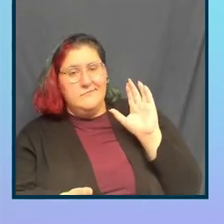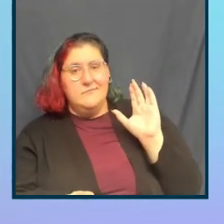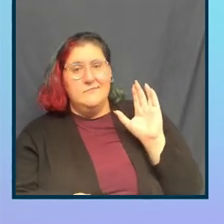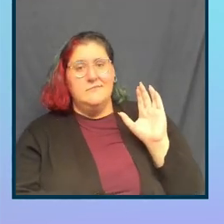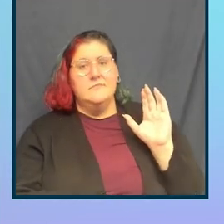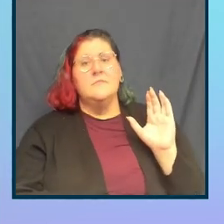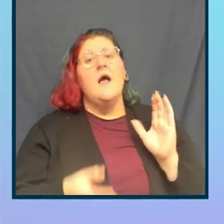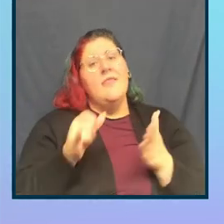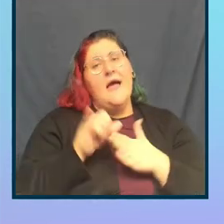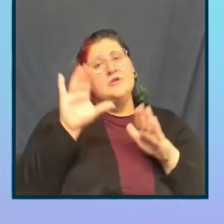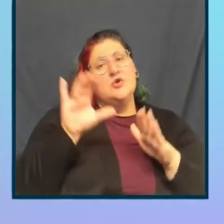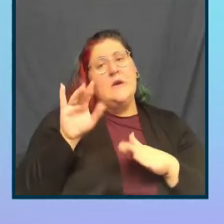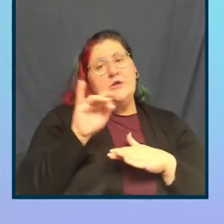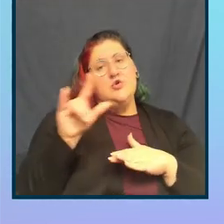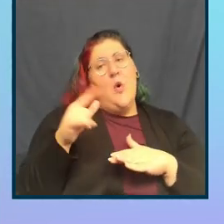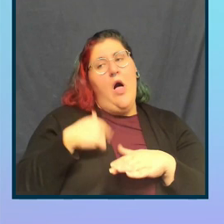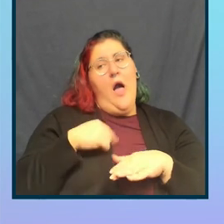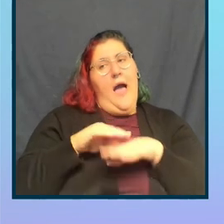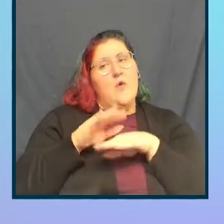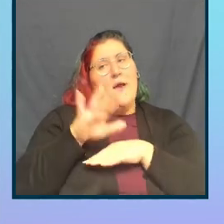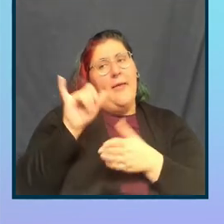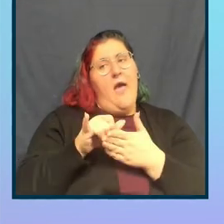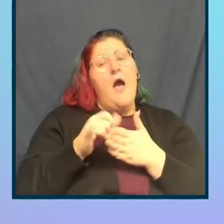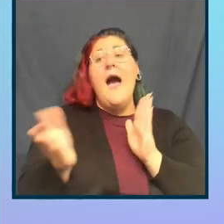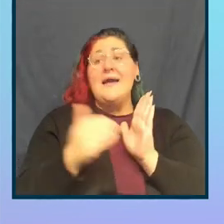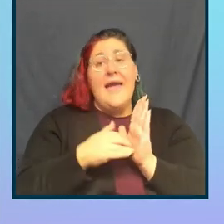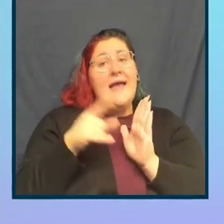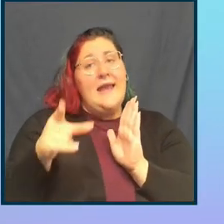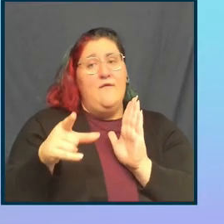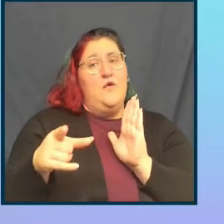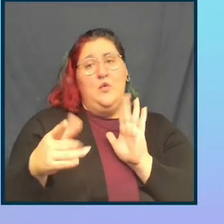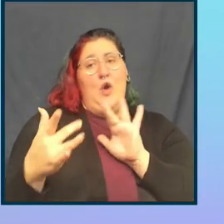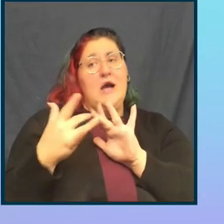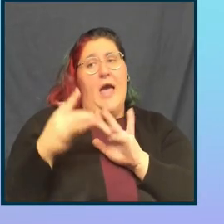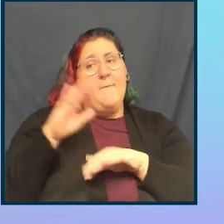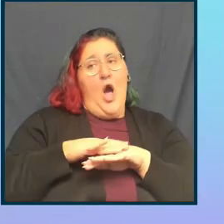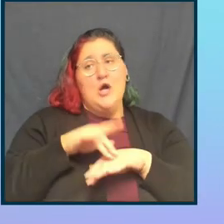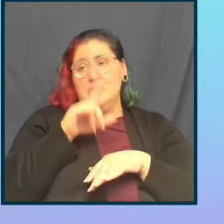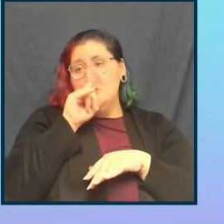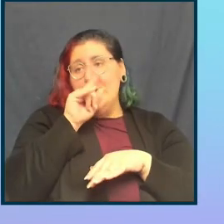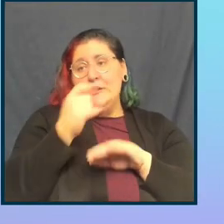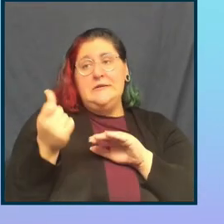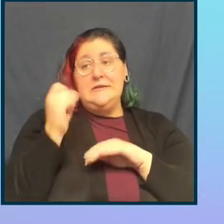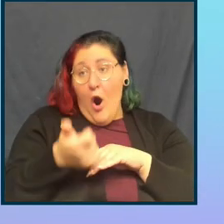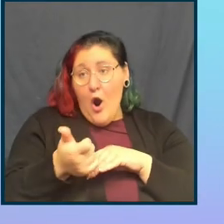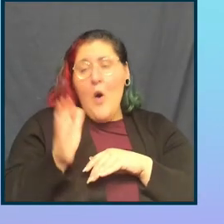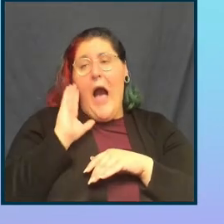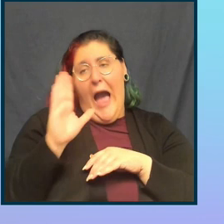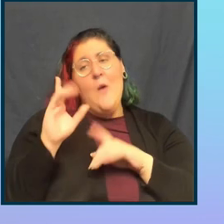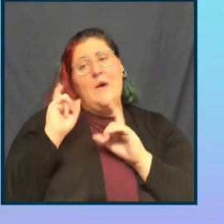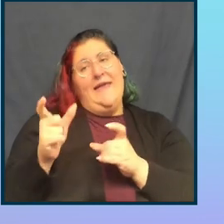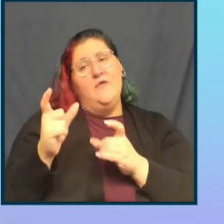recommend keeping that. Again, if you ping me on Twitter tomorrow, I have lists somewhere that I can share,